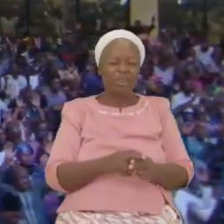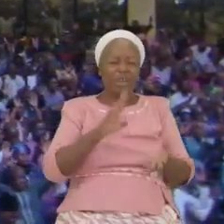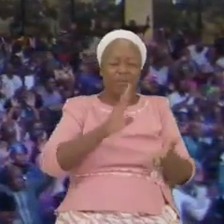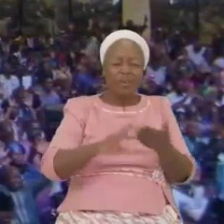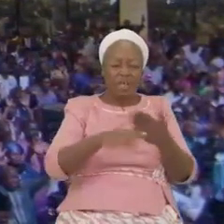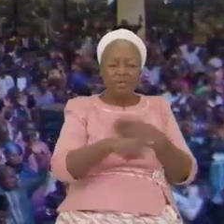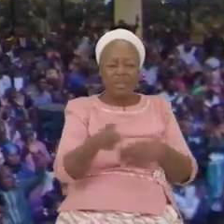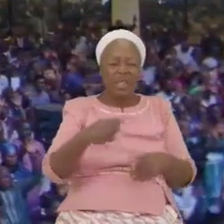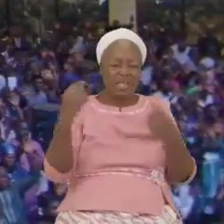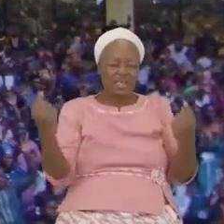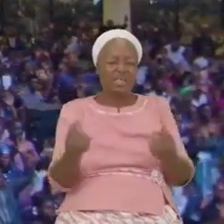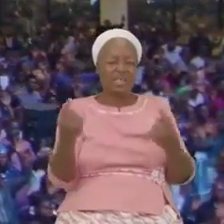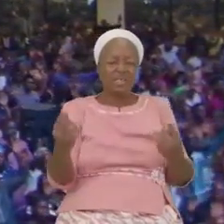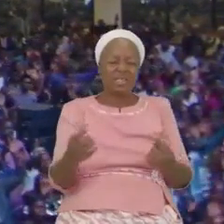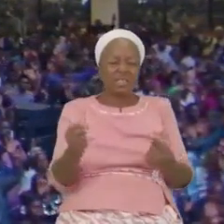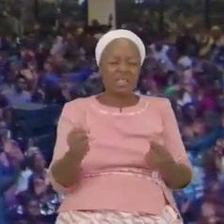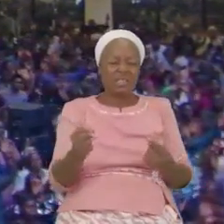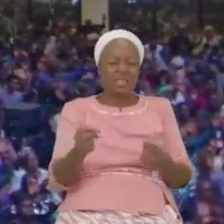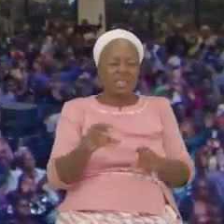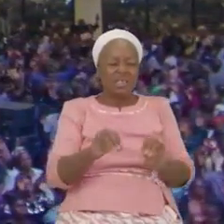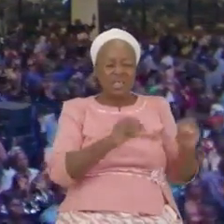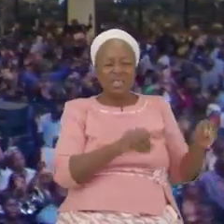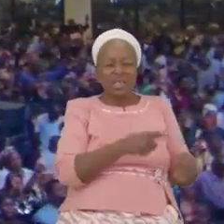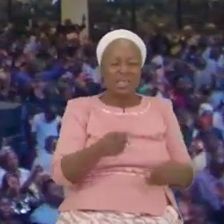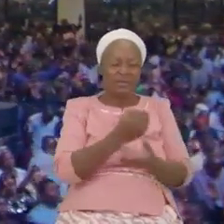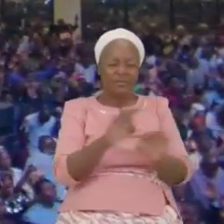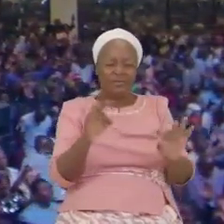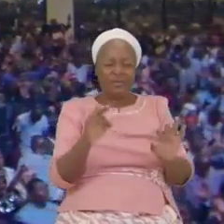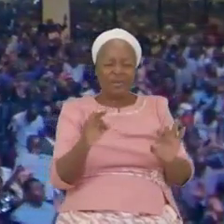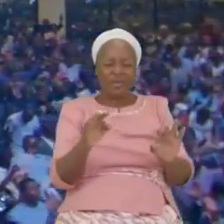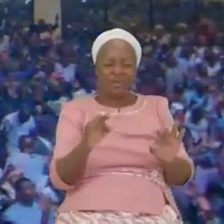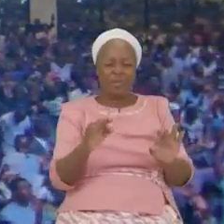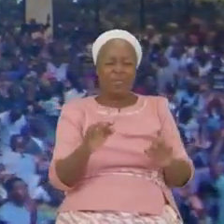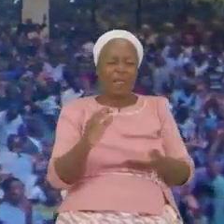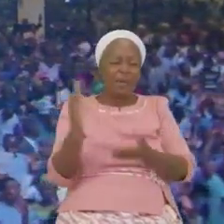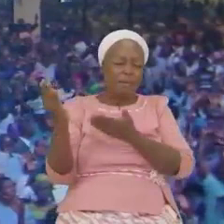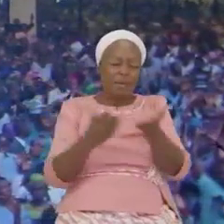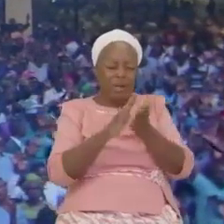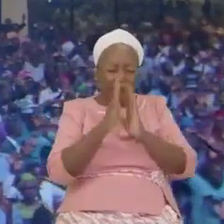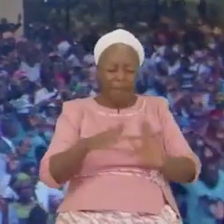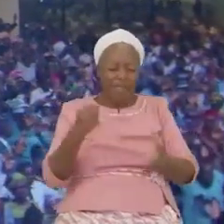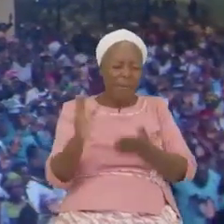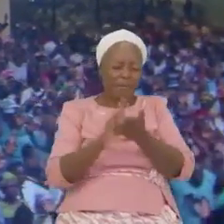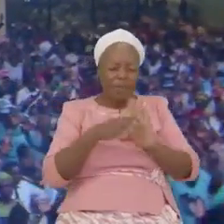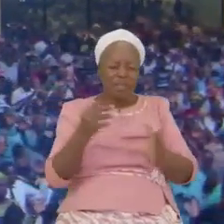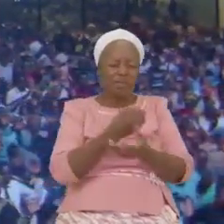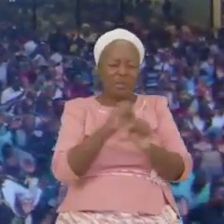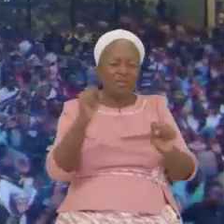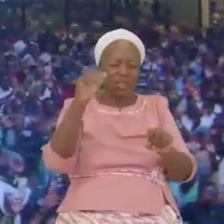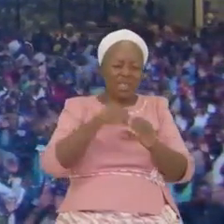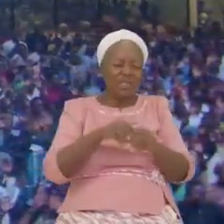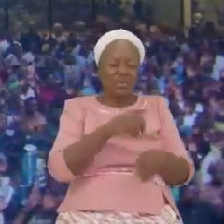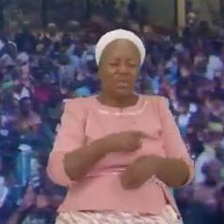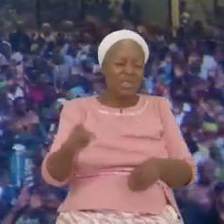Forgive their sin. Set them free. Bring peace, the peace of salvation, into